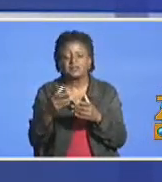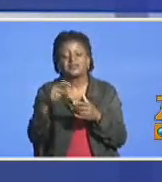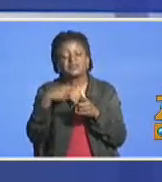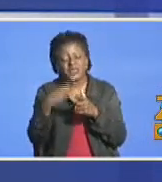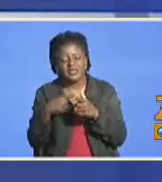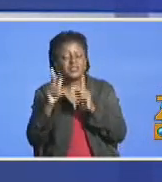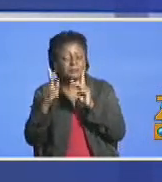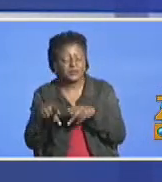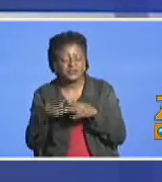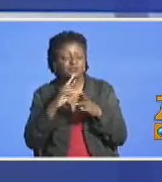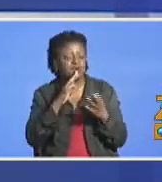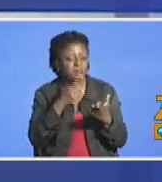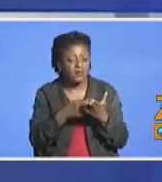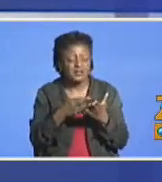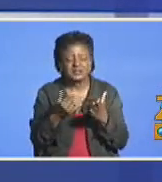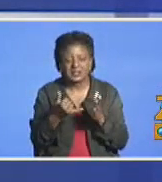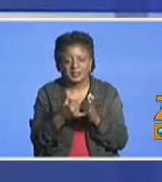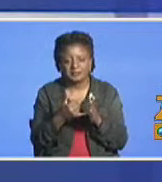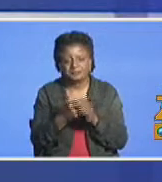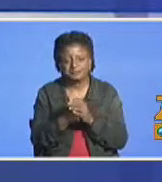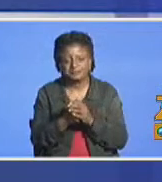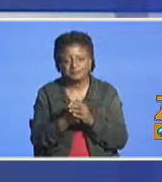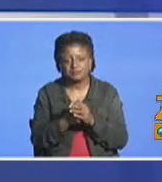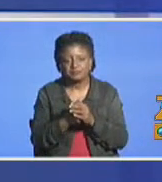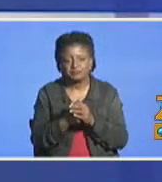do appear legitimate. For example,